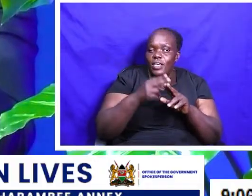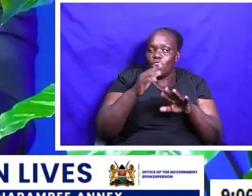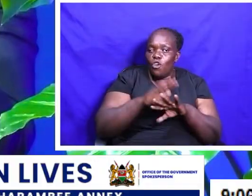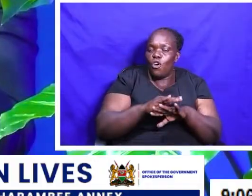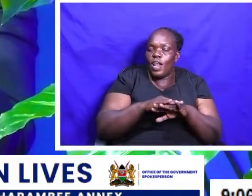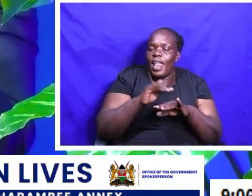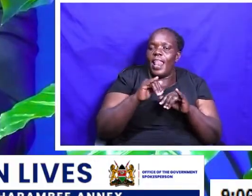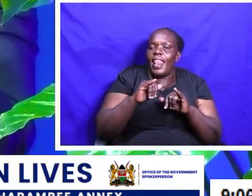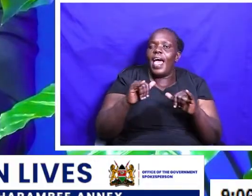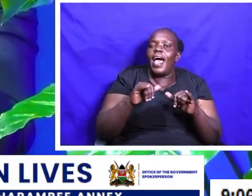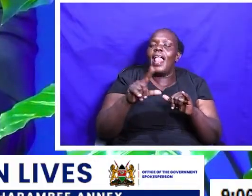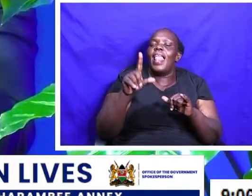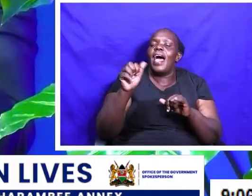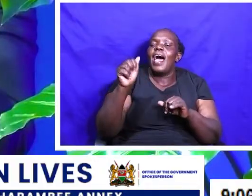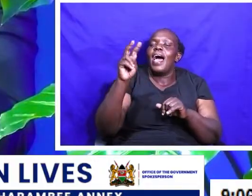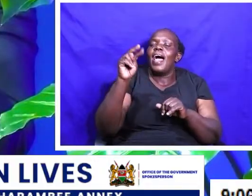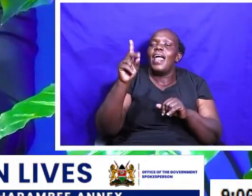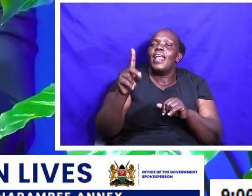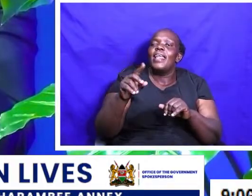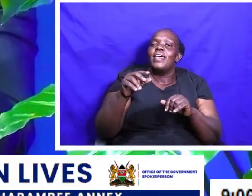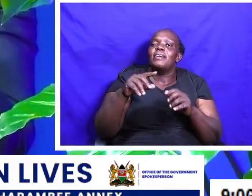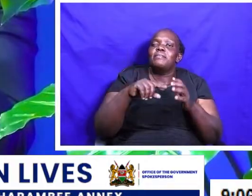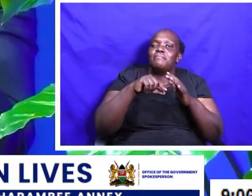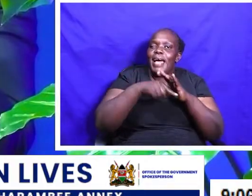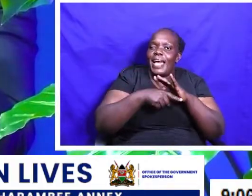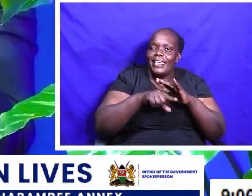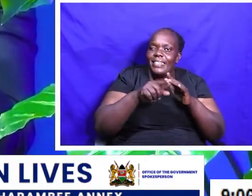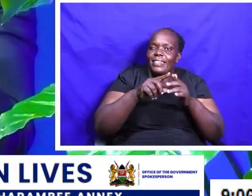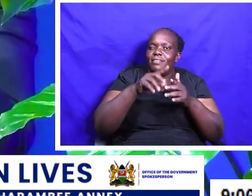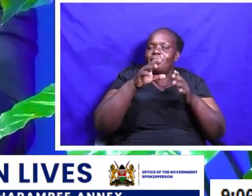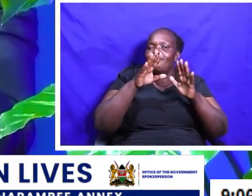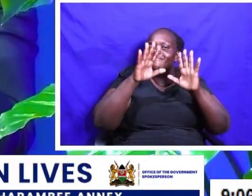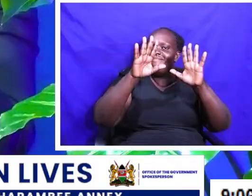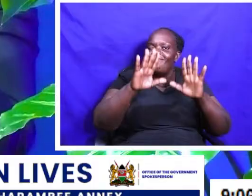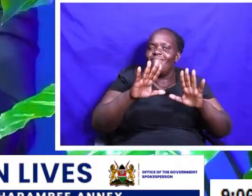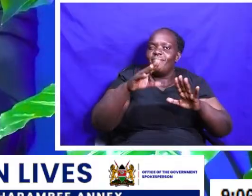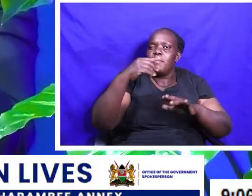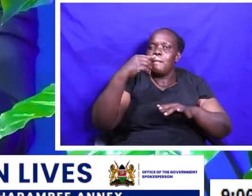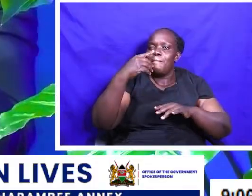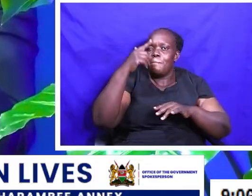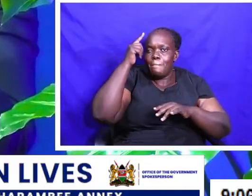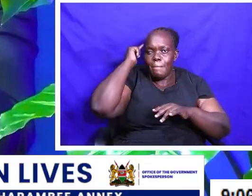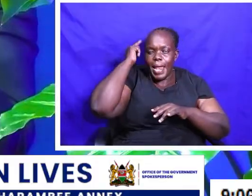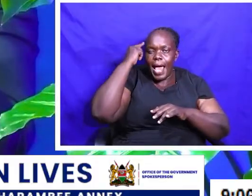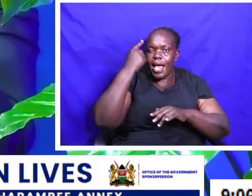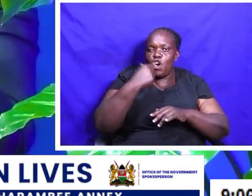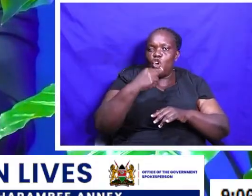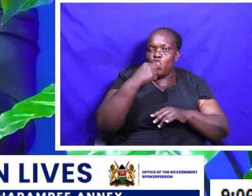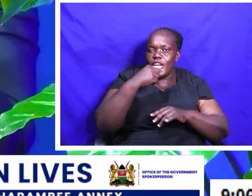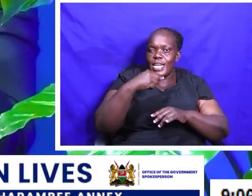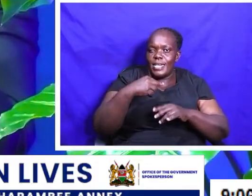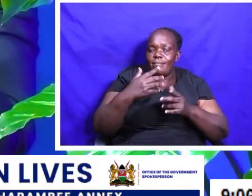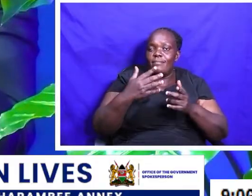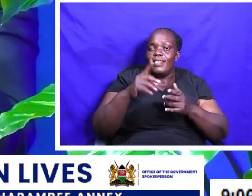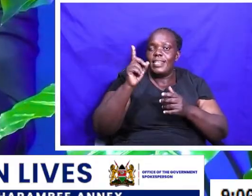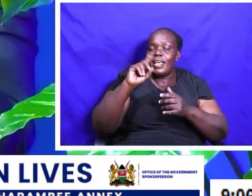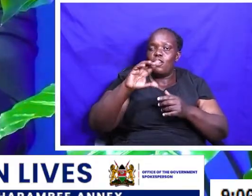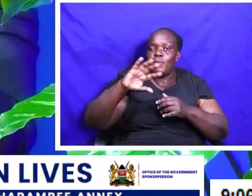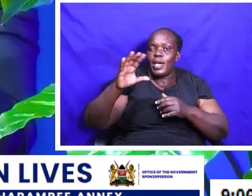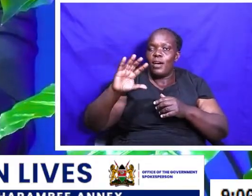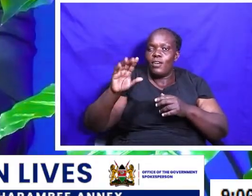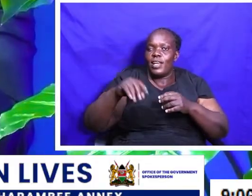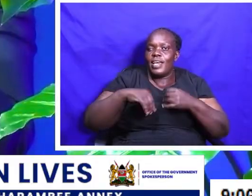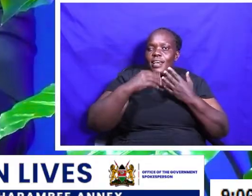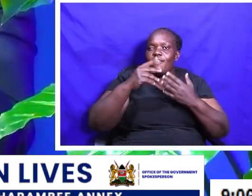sitting on a landmine. Yeah? We are sitting on what we call black gold.